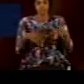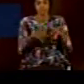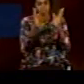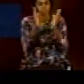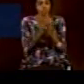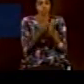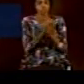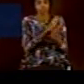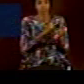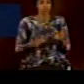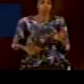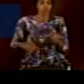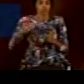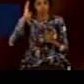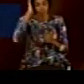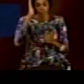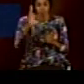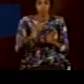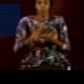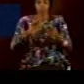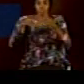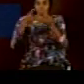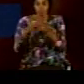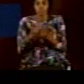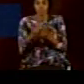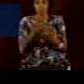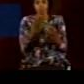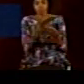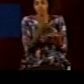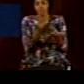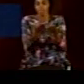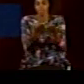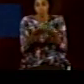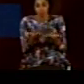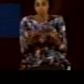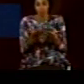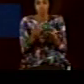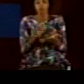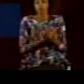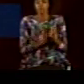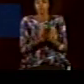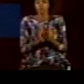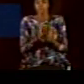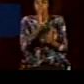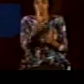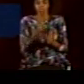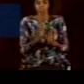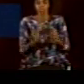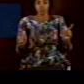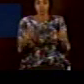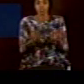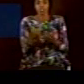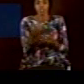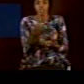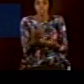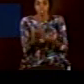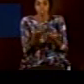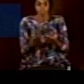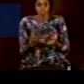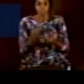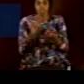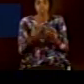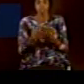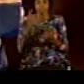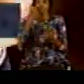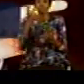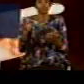just one consuming desire, which will be to see Jesus. We read in John's Gospel, chapter 12, verse